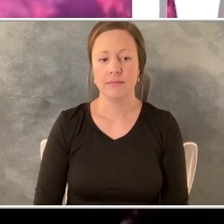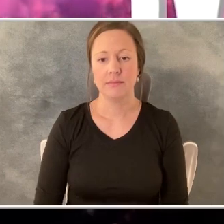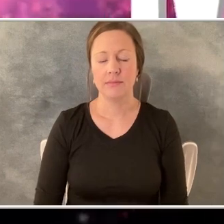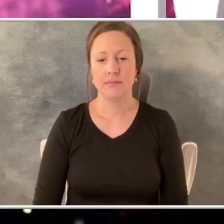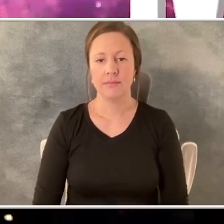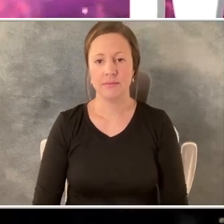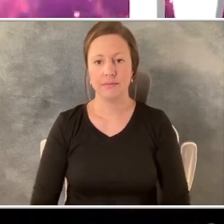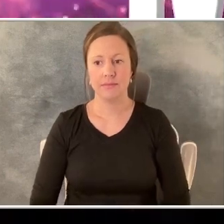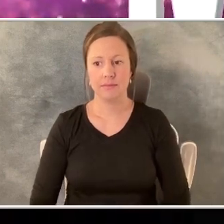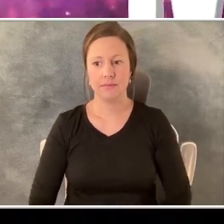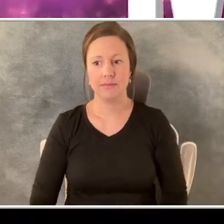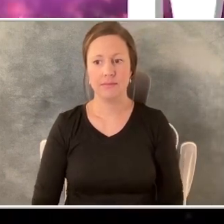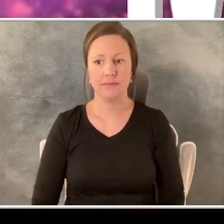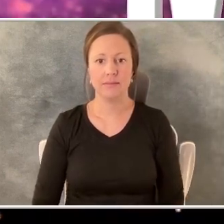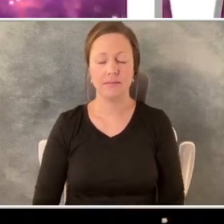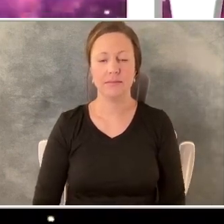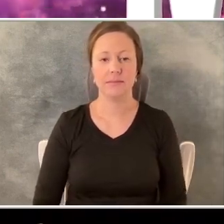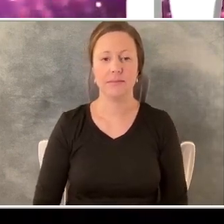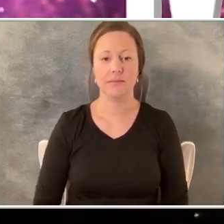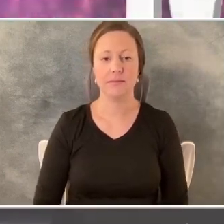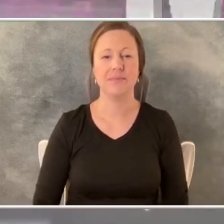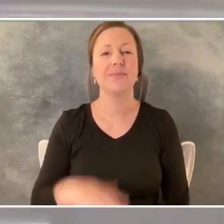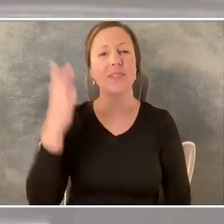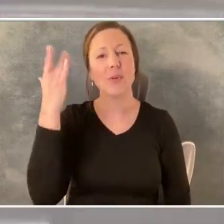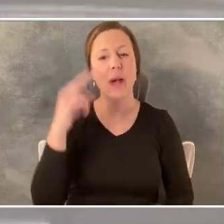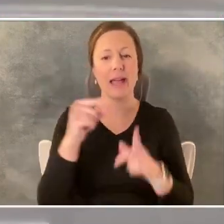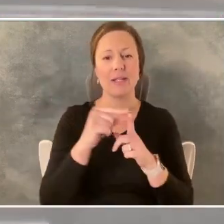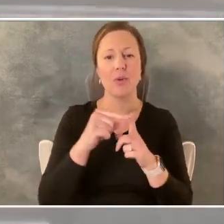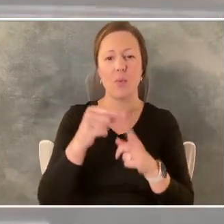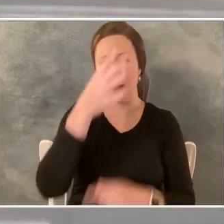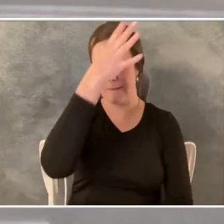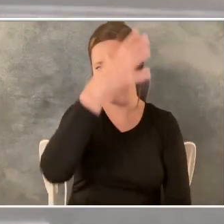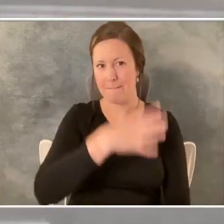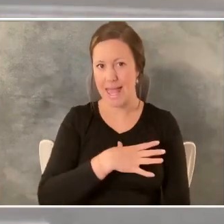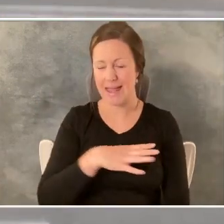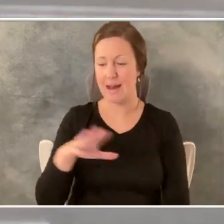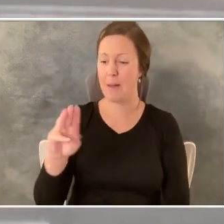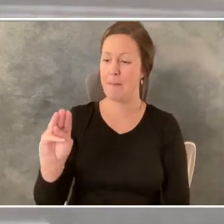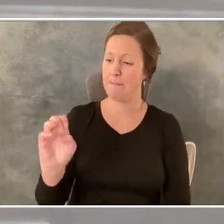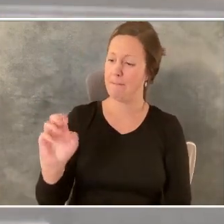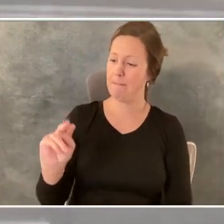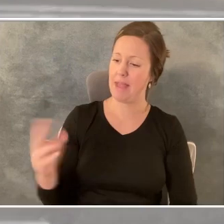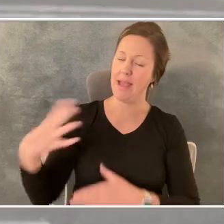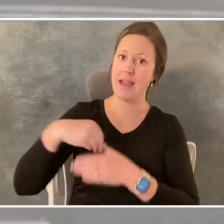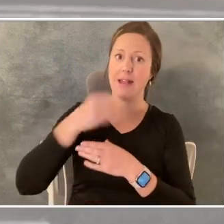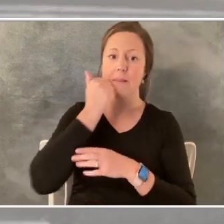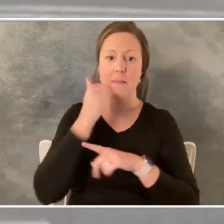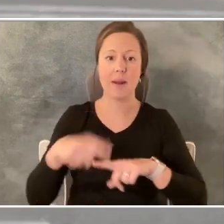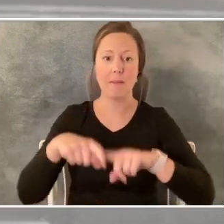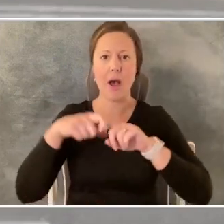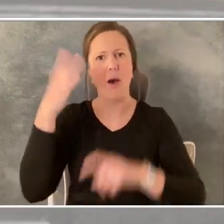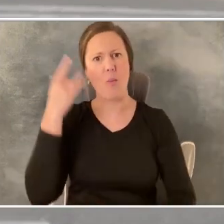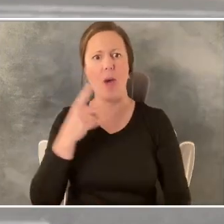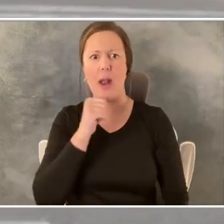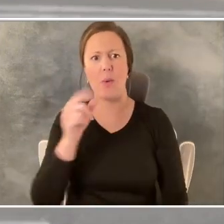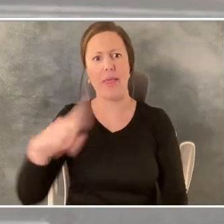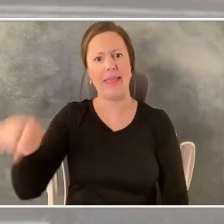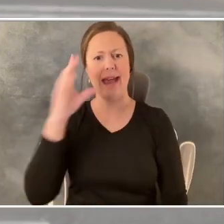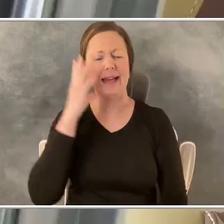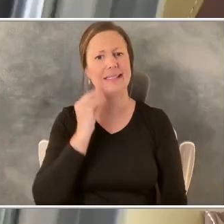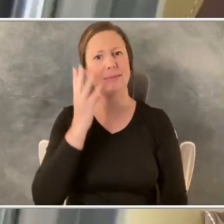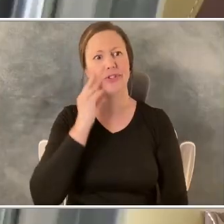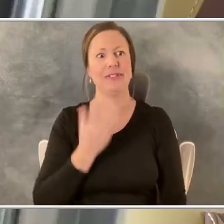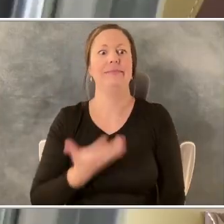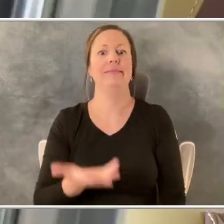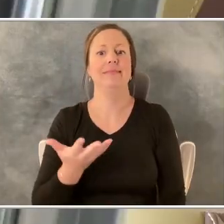Why is the word men in the word menopause? I mean, why don't they go through it? You know, I don't